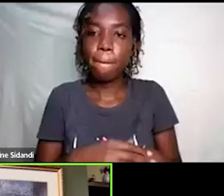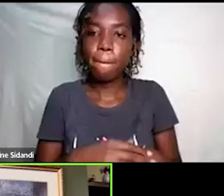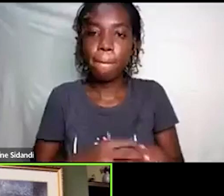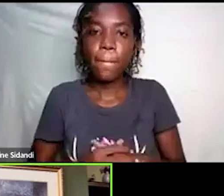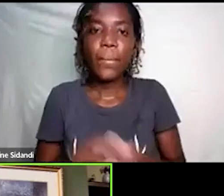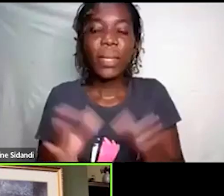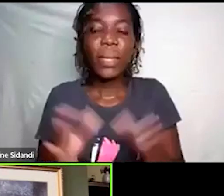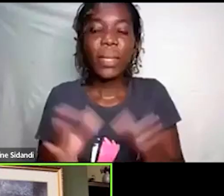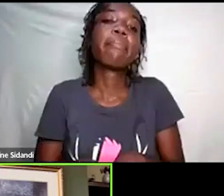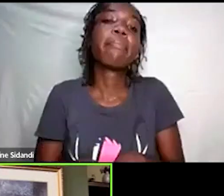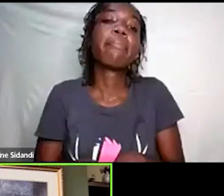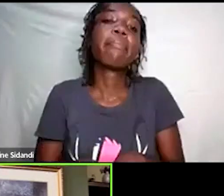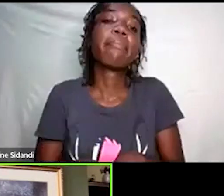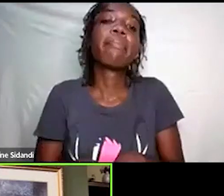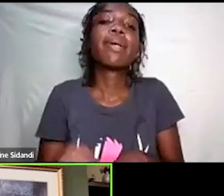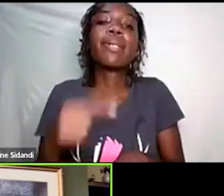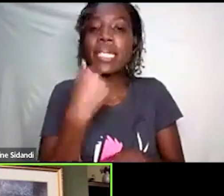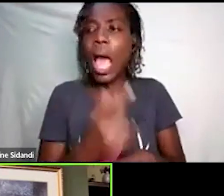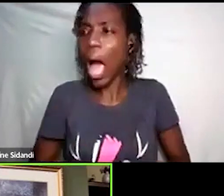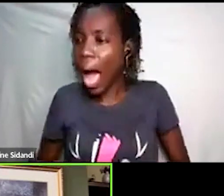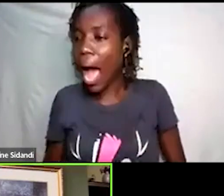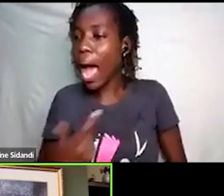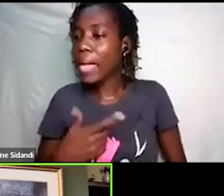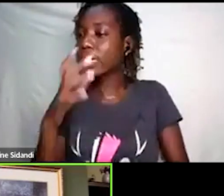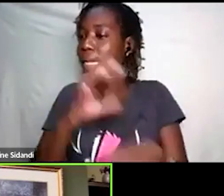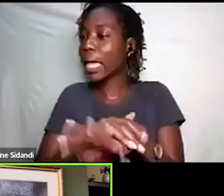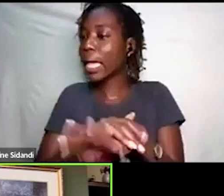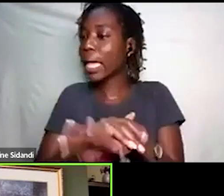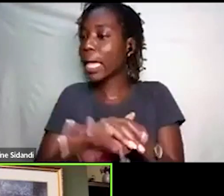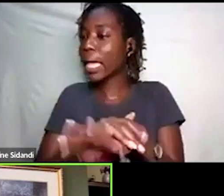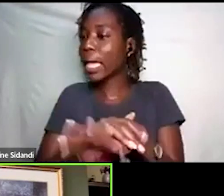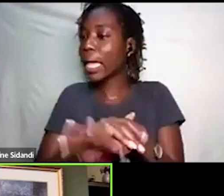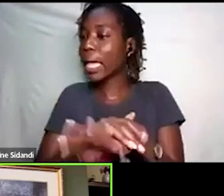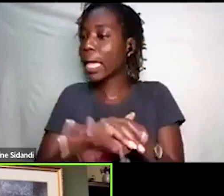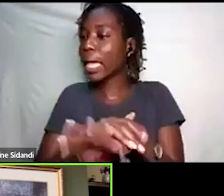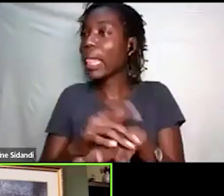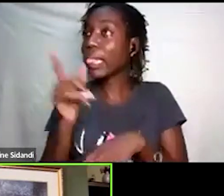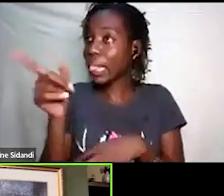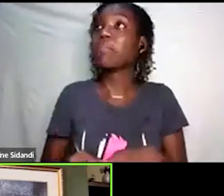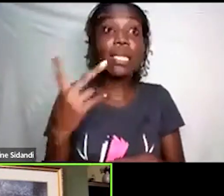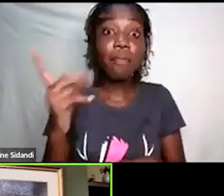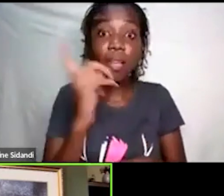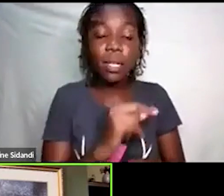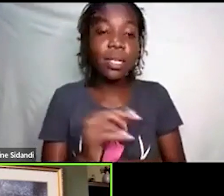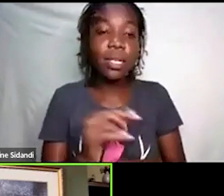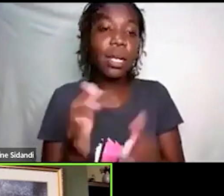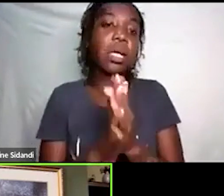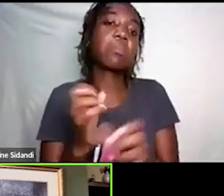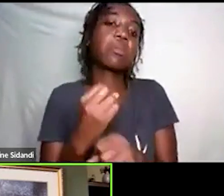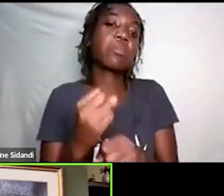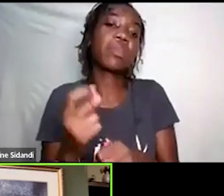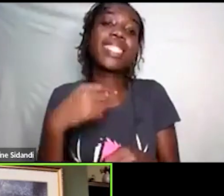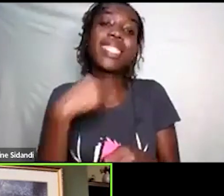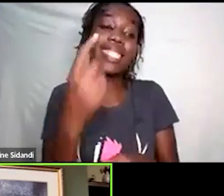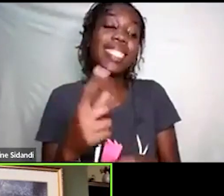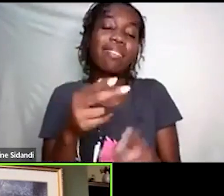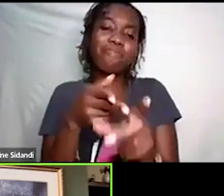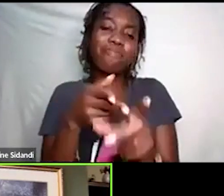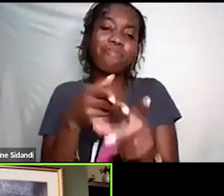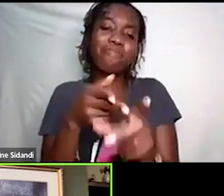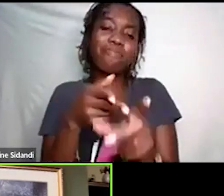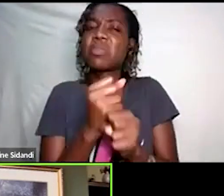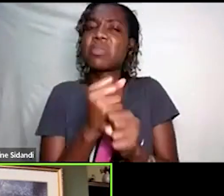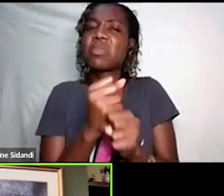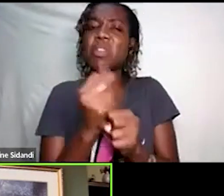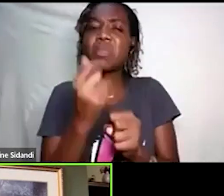we found them or we saw them. And you cannot unsay that or undo that because it's the whole other group against